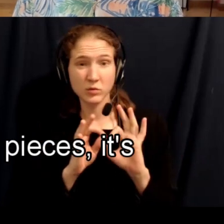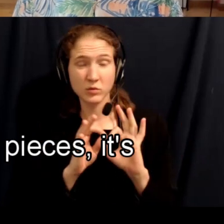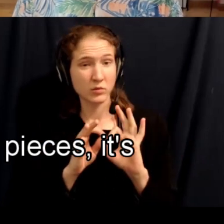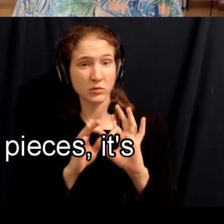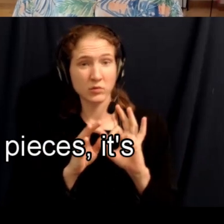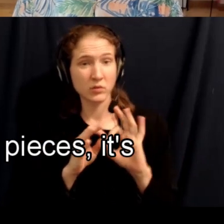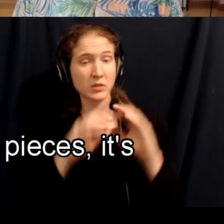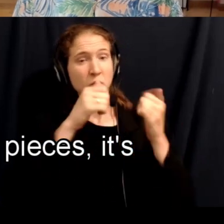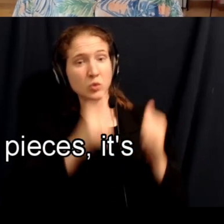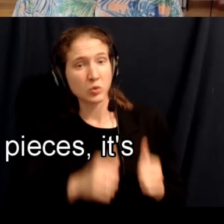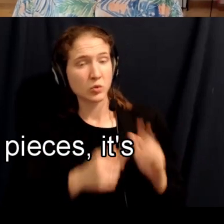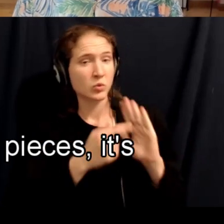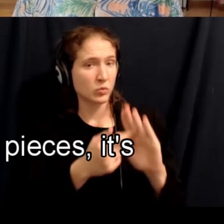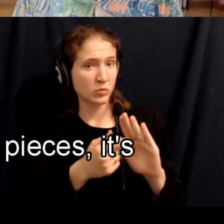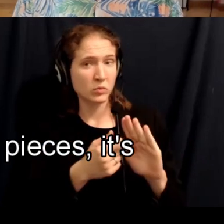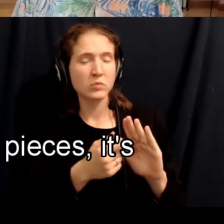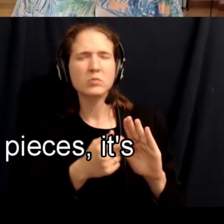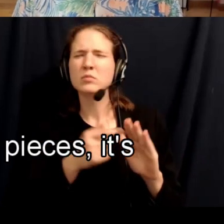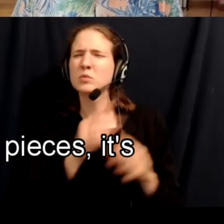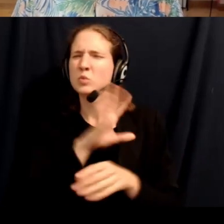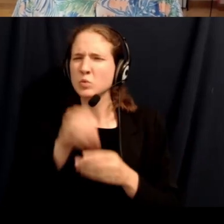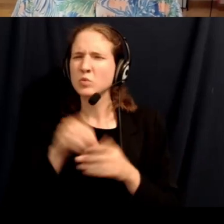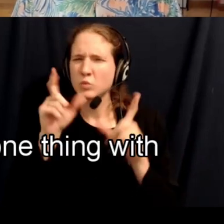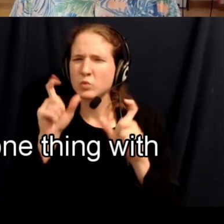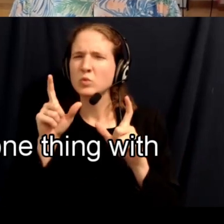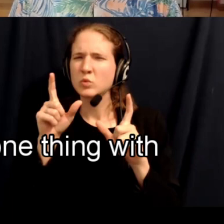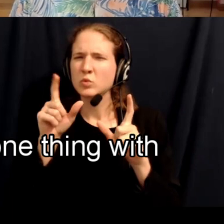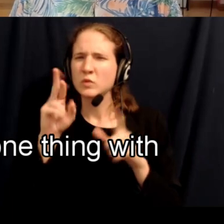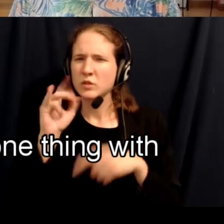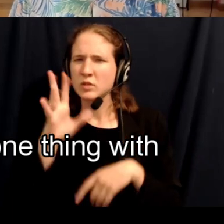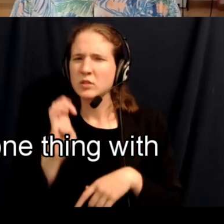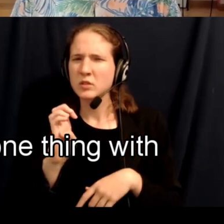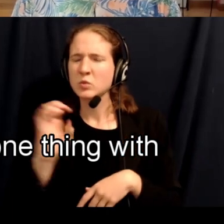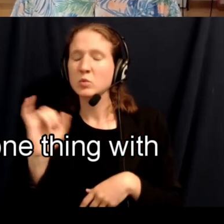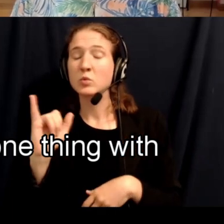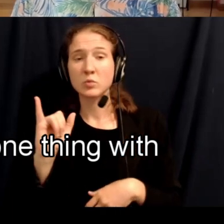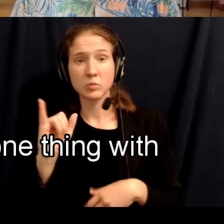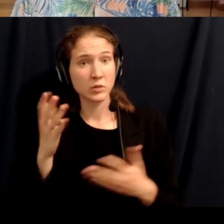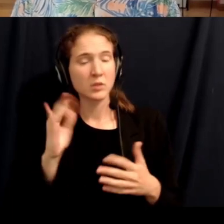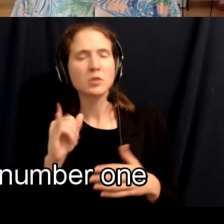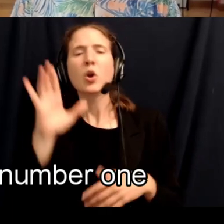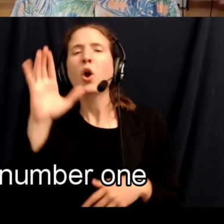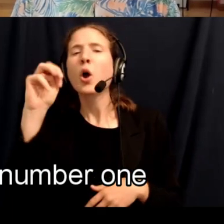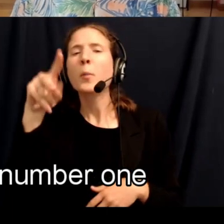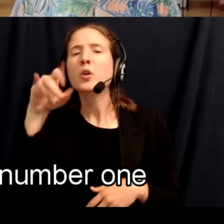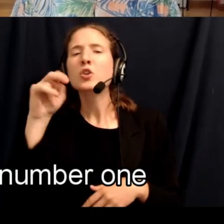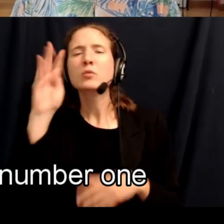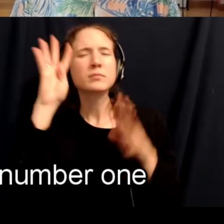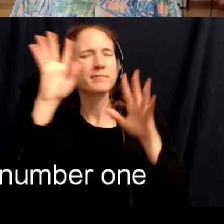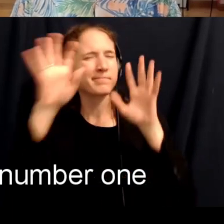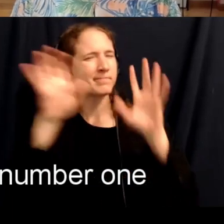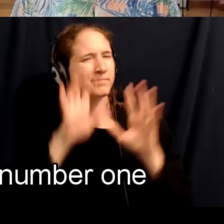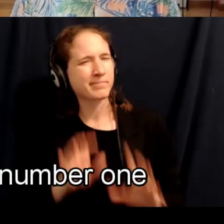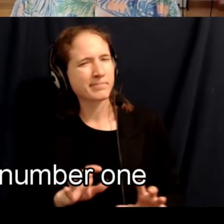things, even my photo reference pieces, it's composition. I mean, that's the number one thing with my work. Composition